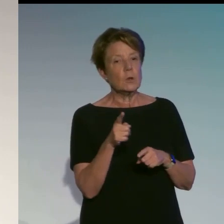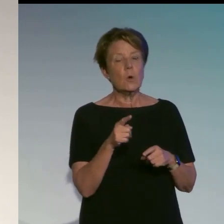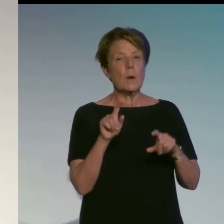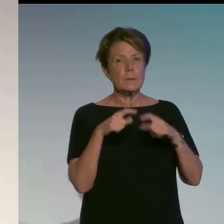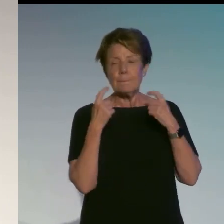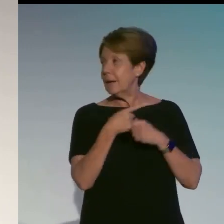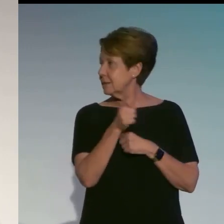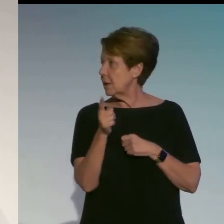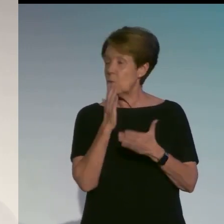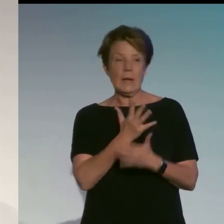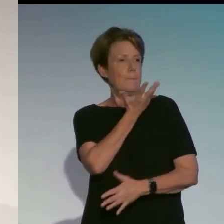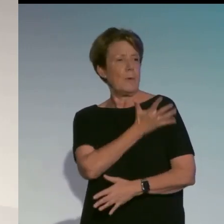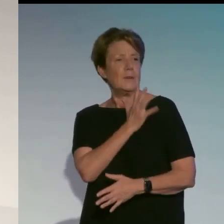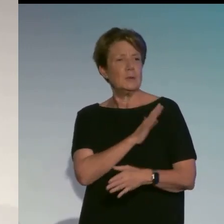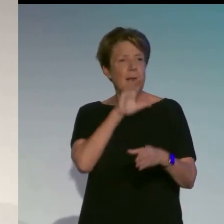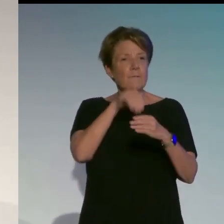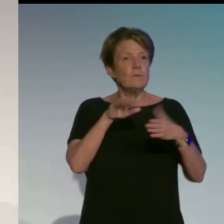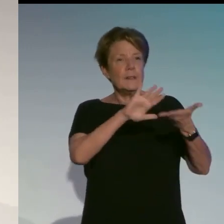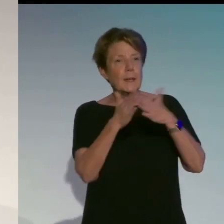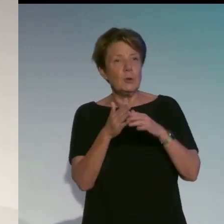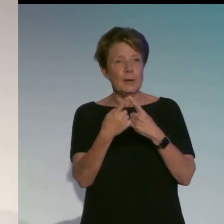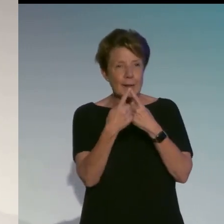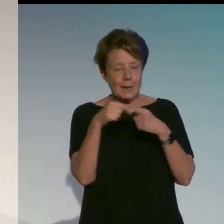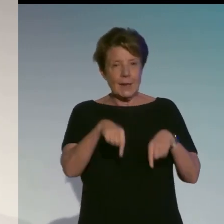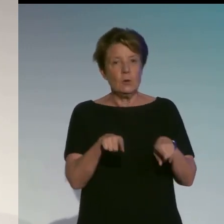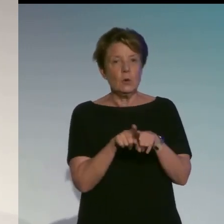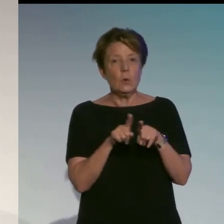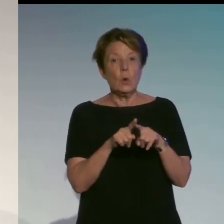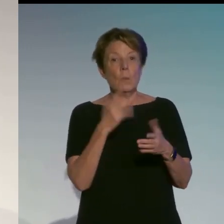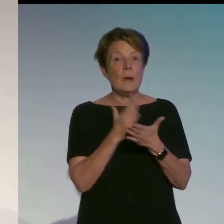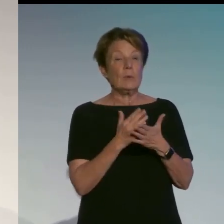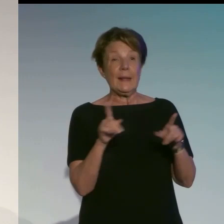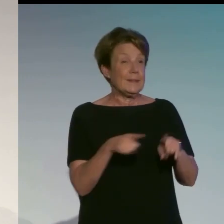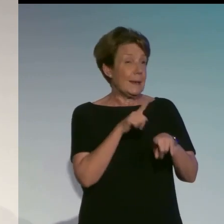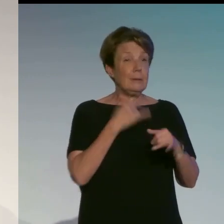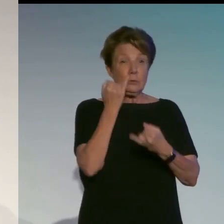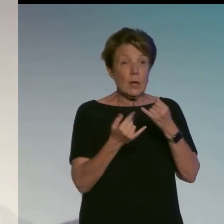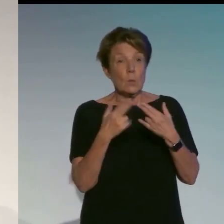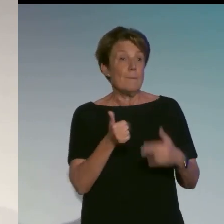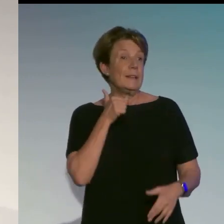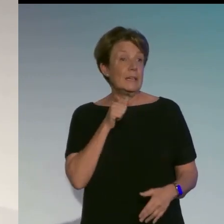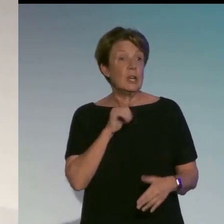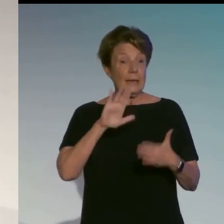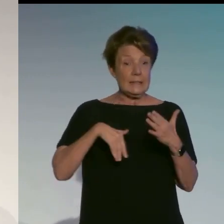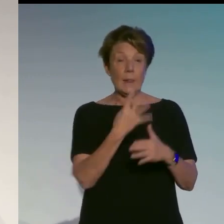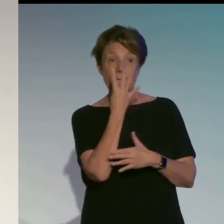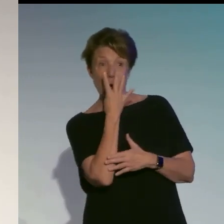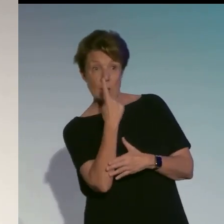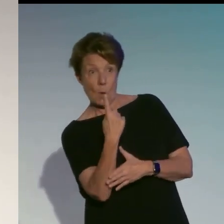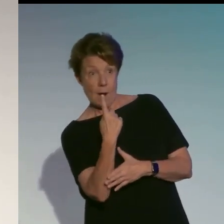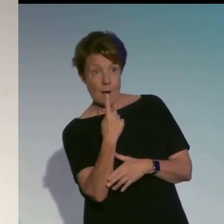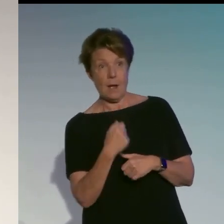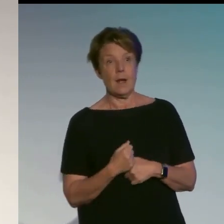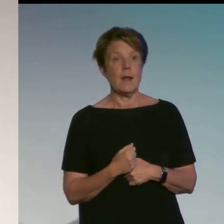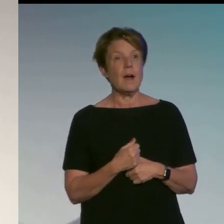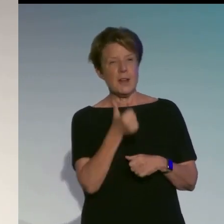was really proud to be part of that community, but all the while I was really struggling with my sexuality. And until age 41, and I don't look that old, I